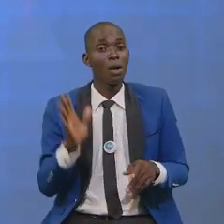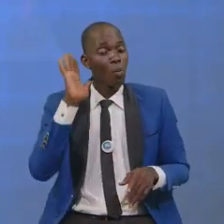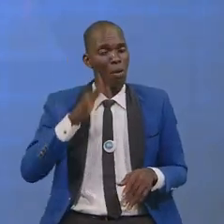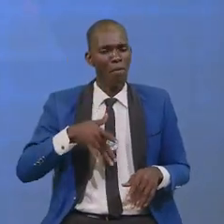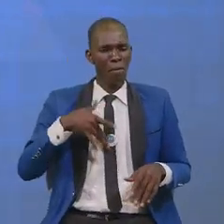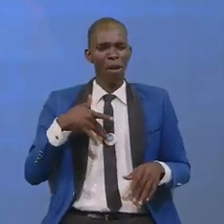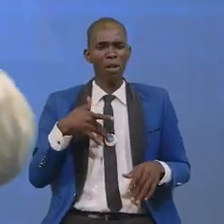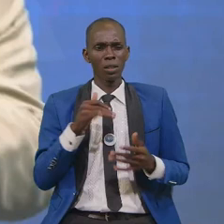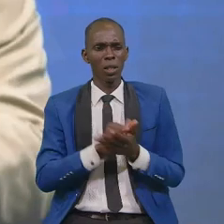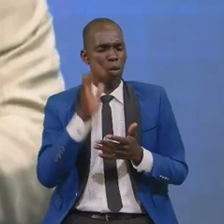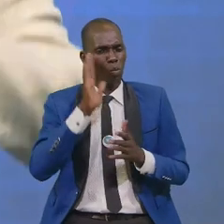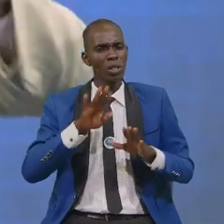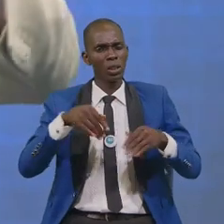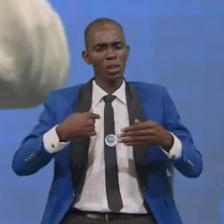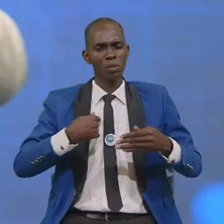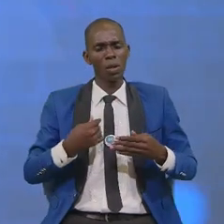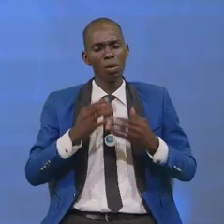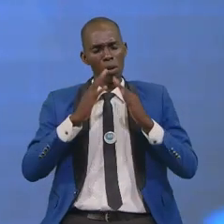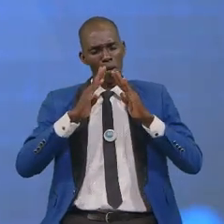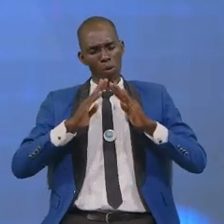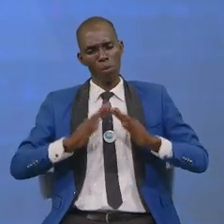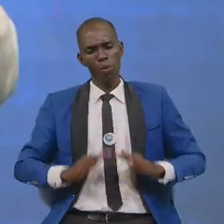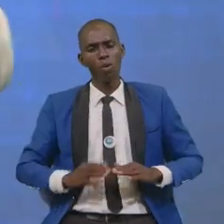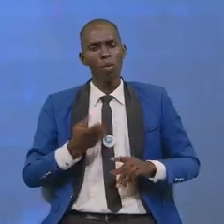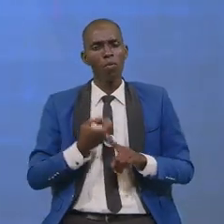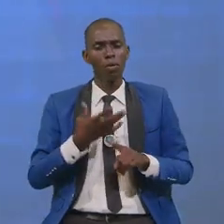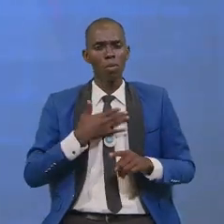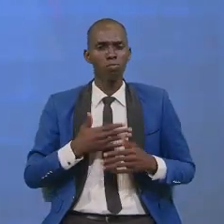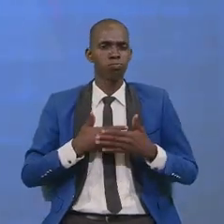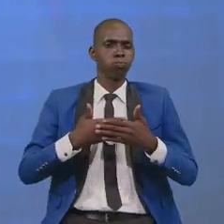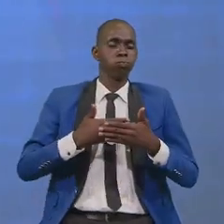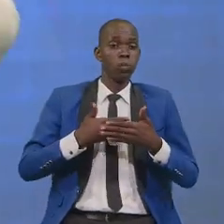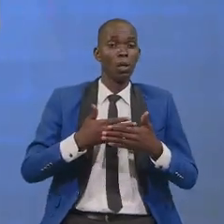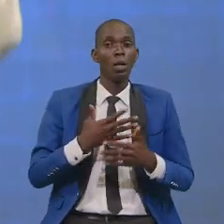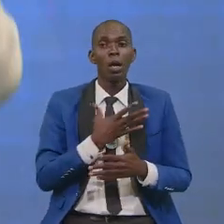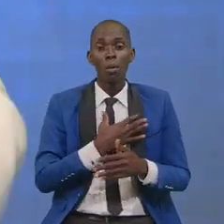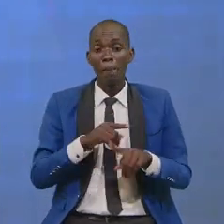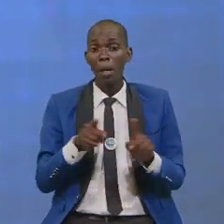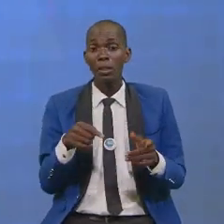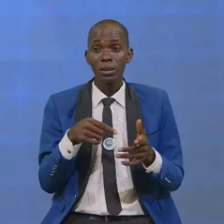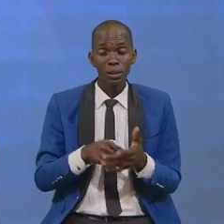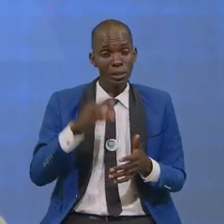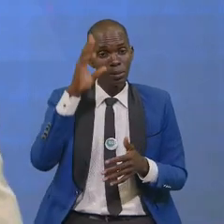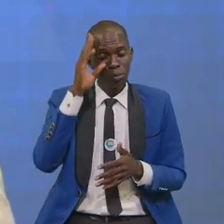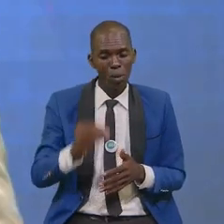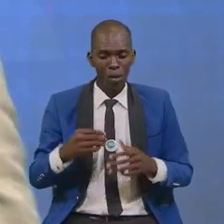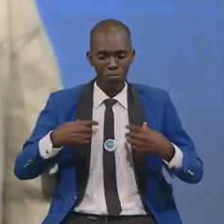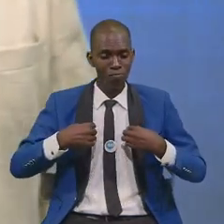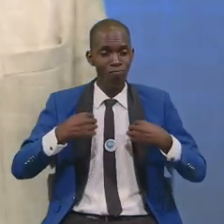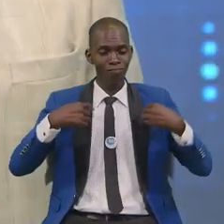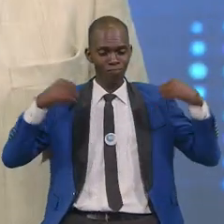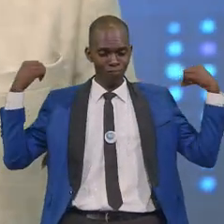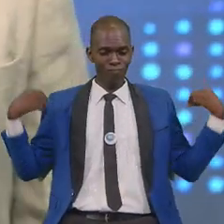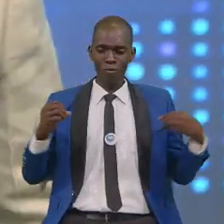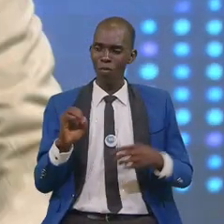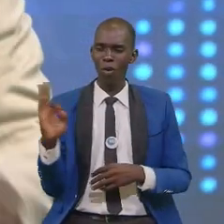release them of their attention. But you know, this man cast away the garment